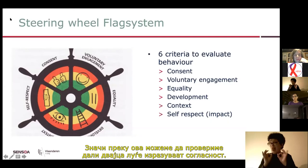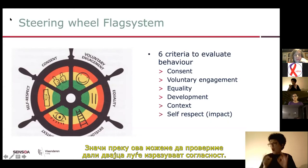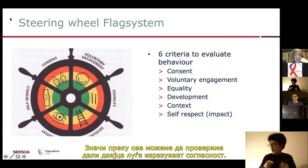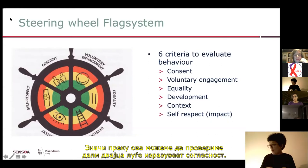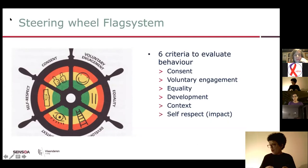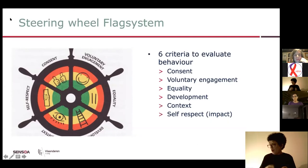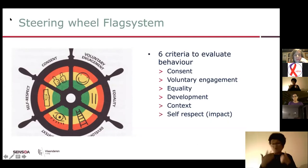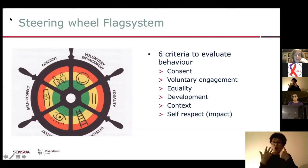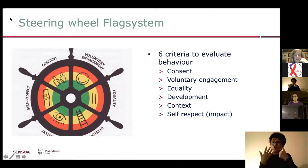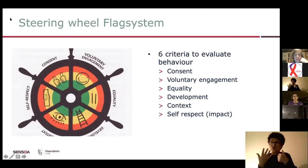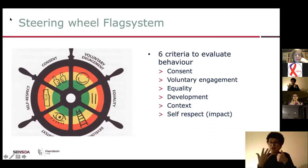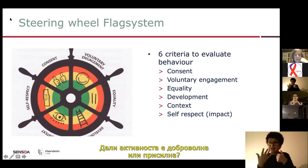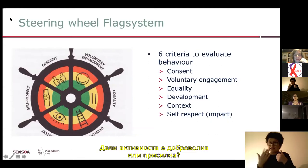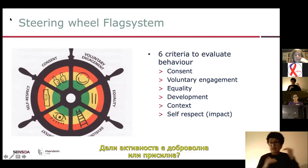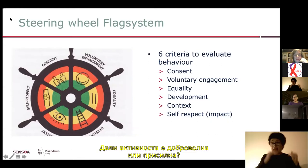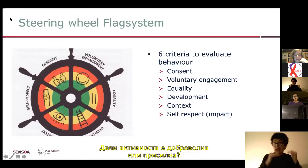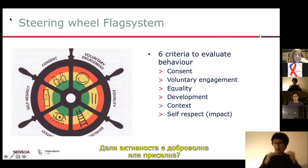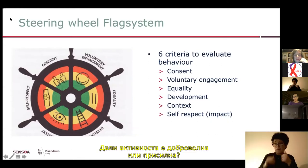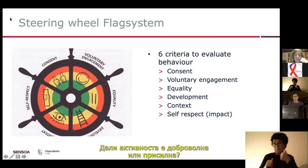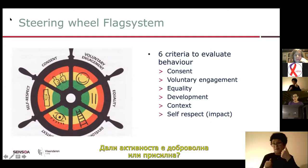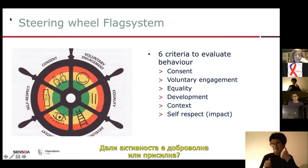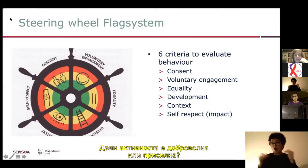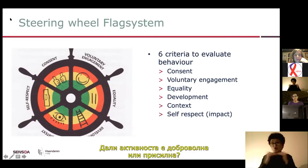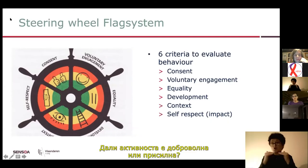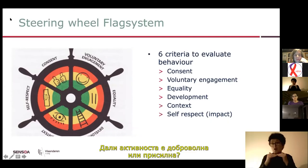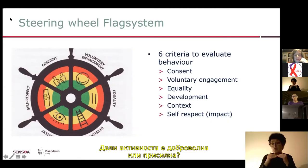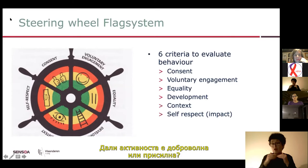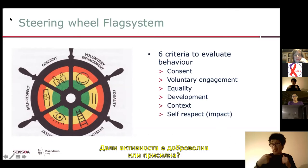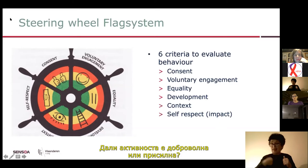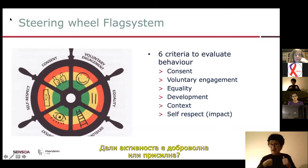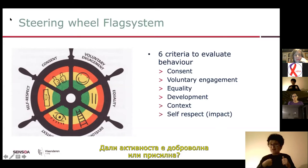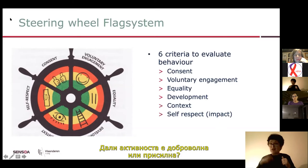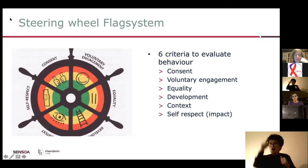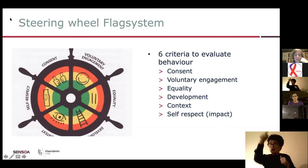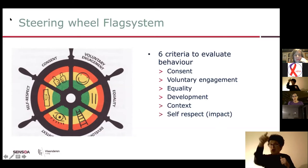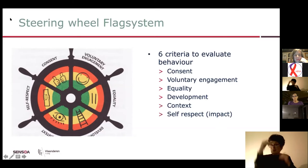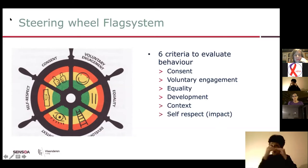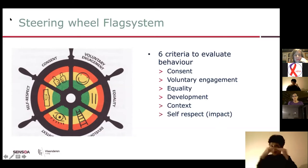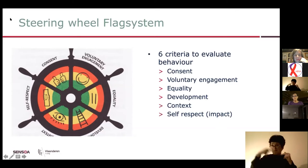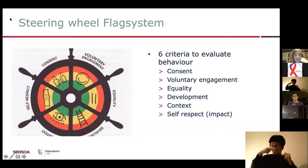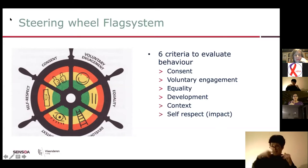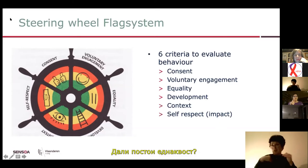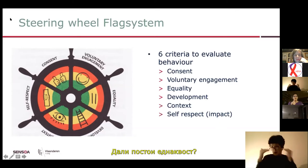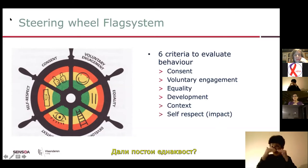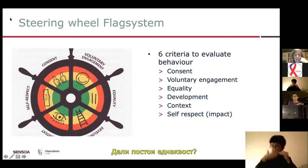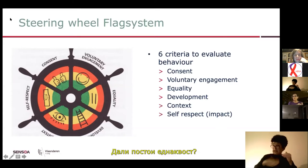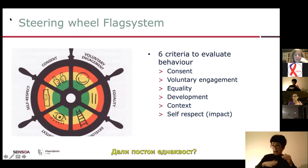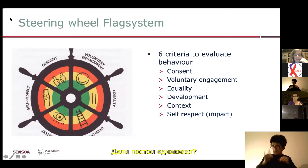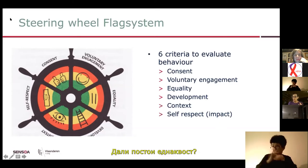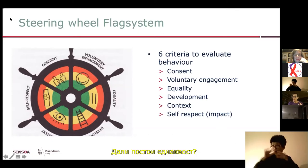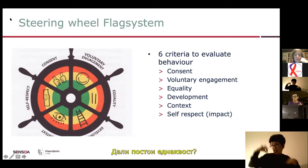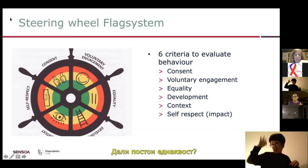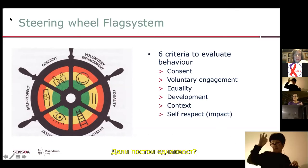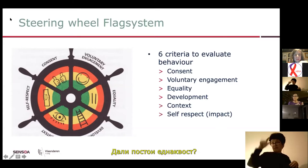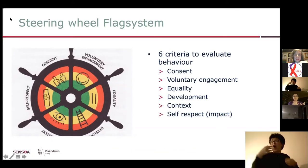people consenting, is this voluntary, or is there some sort of coercion happening? Are the people